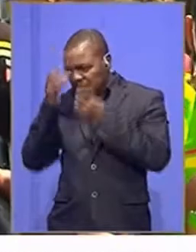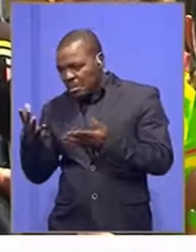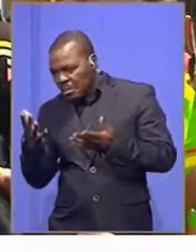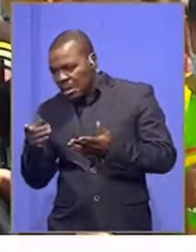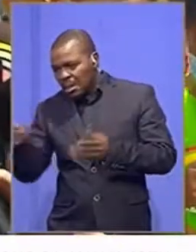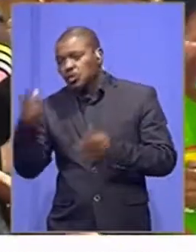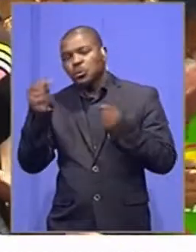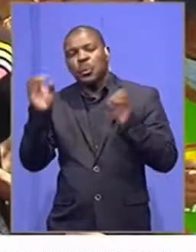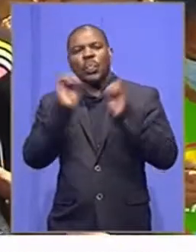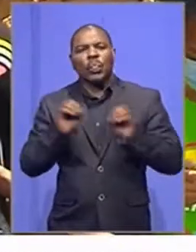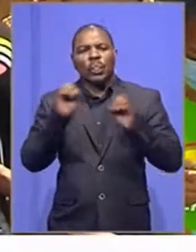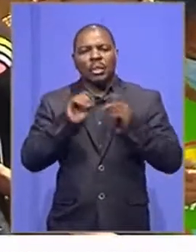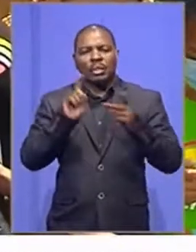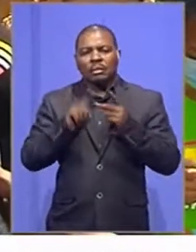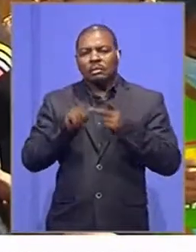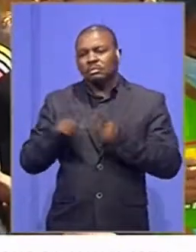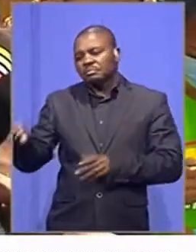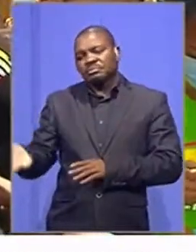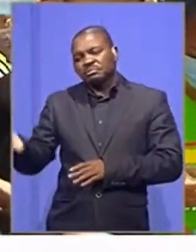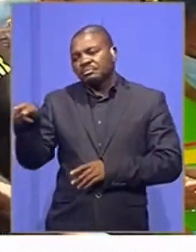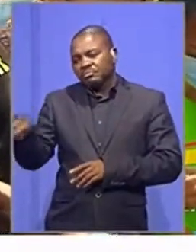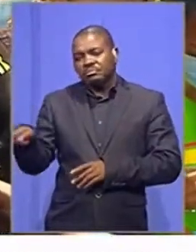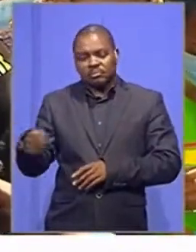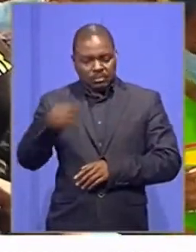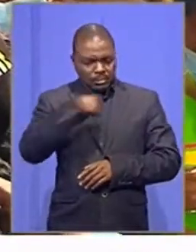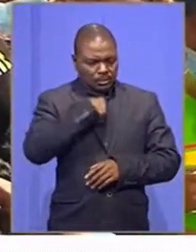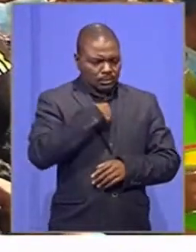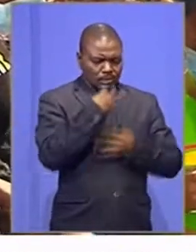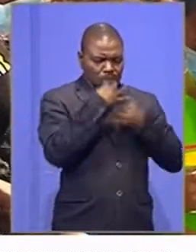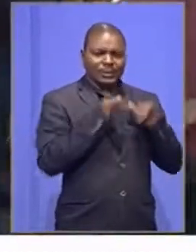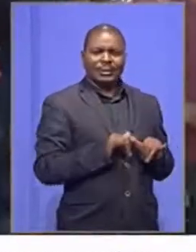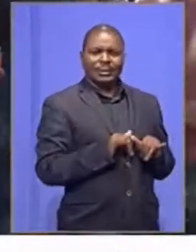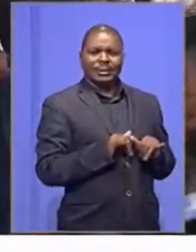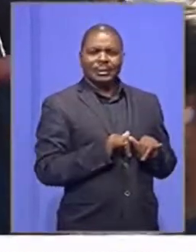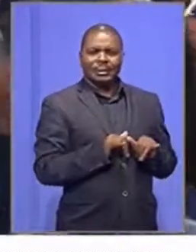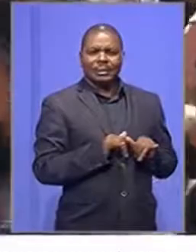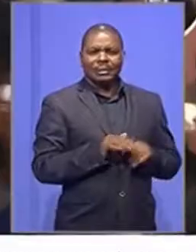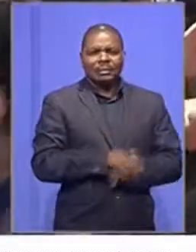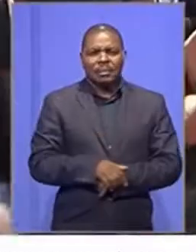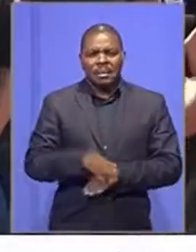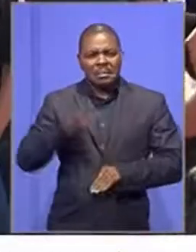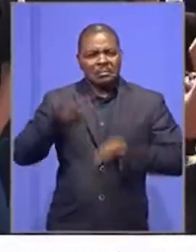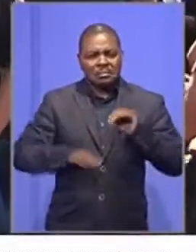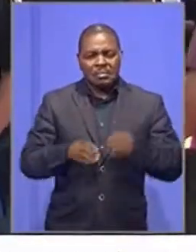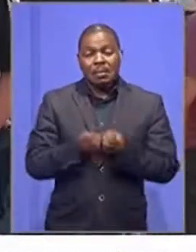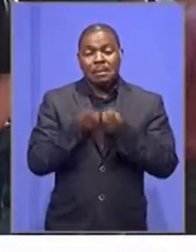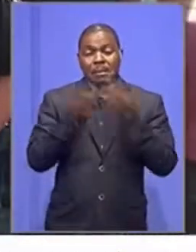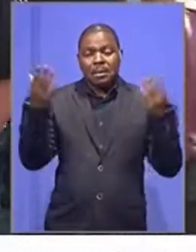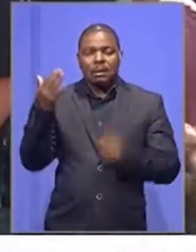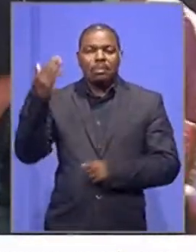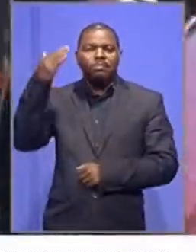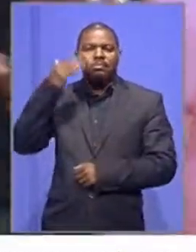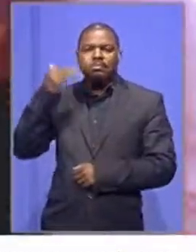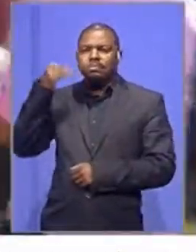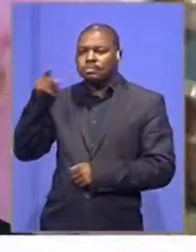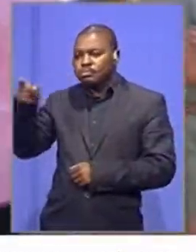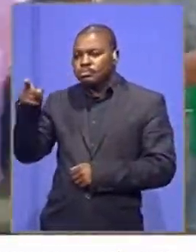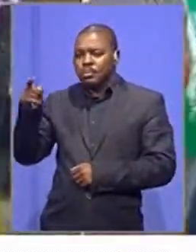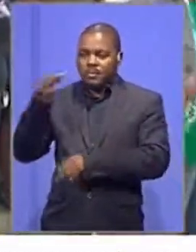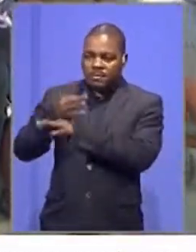anything. They just remove the boys from the sports, and me and Philan were given detention. Batswadi ba bantši ba bašweu ba ganne go